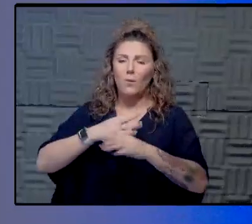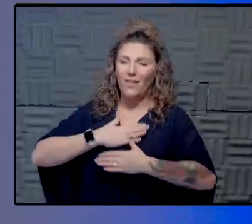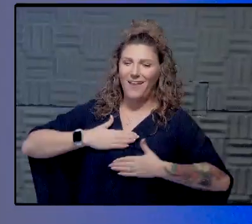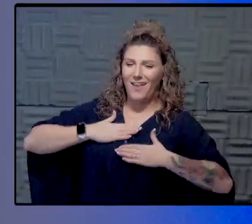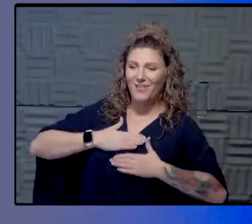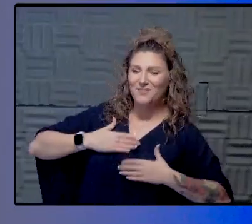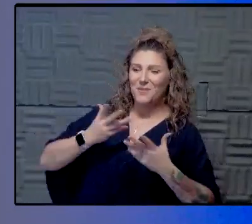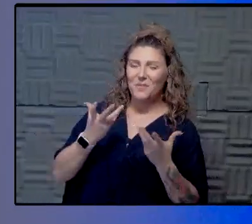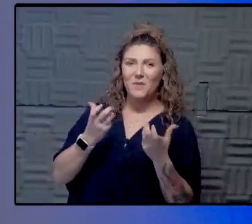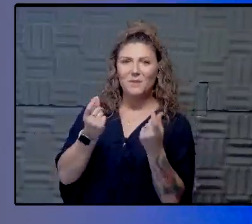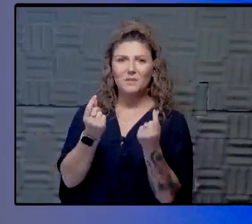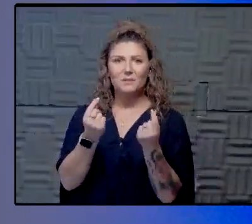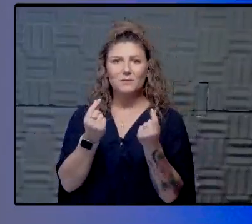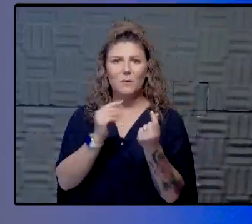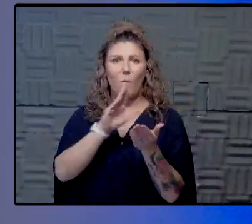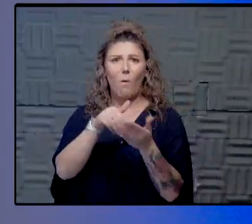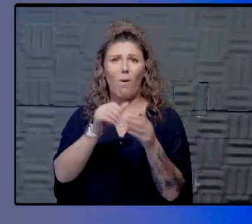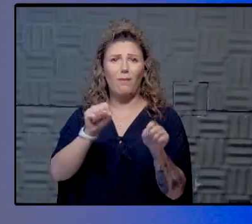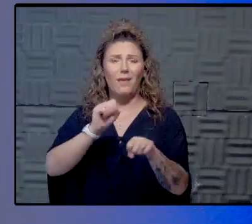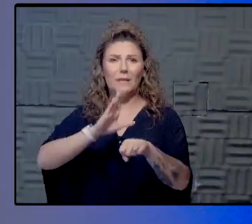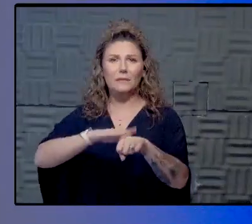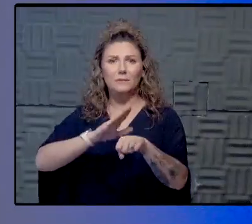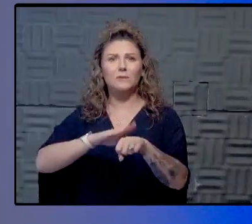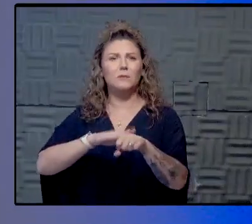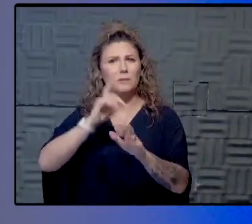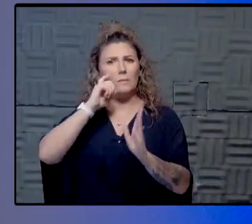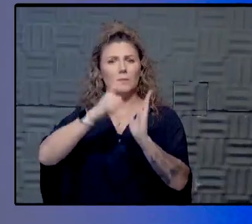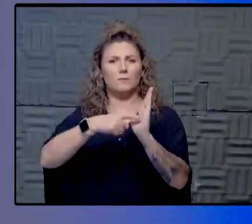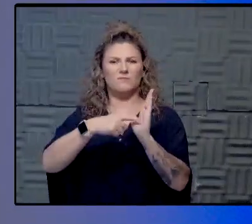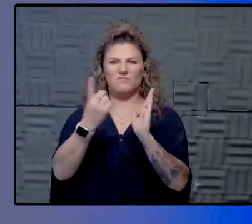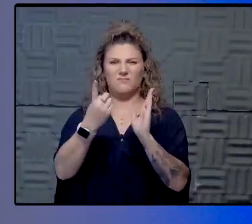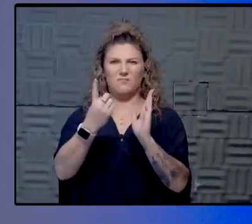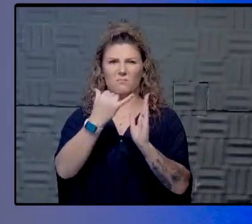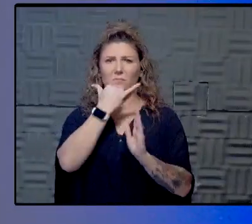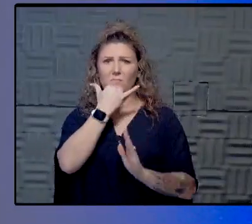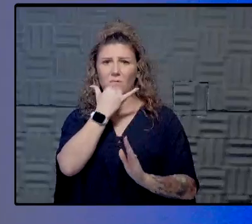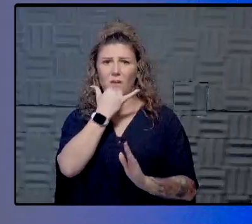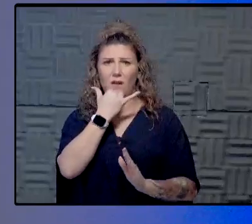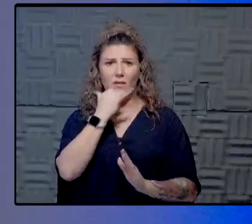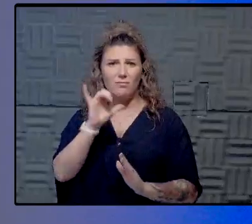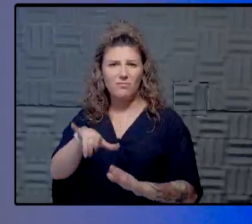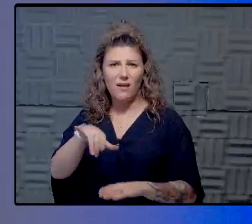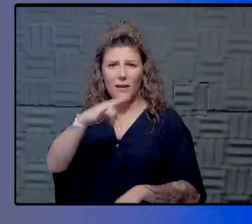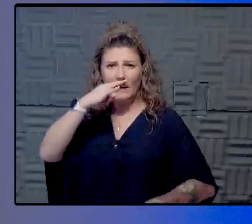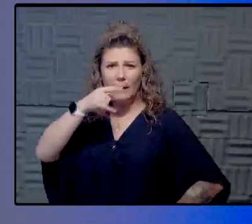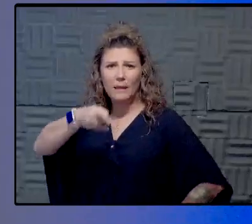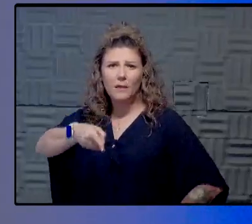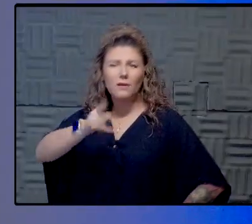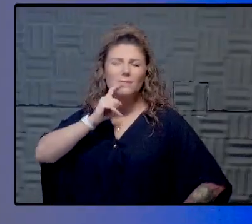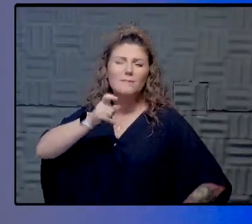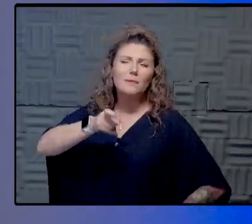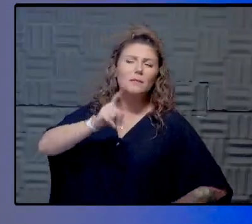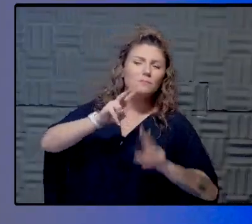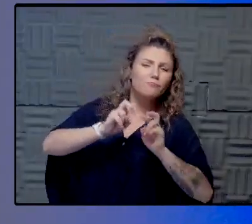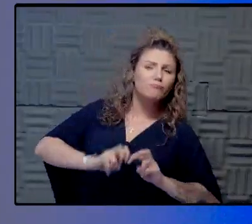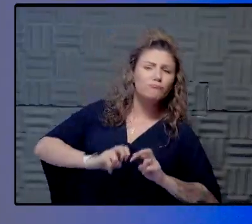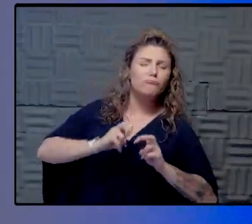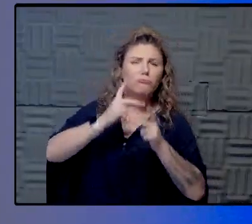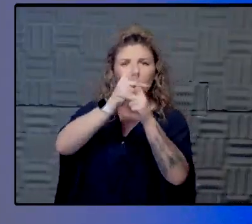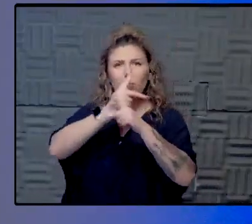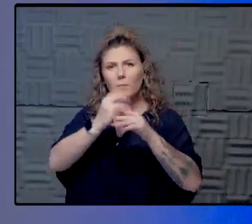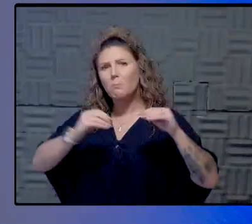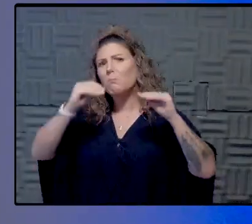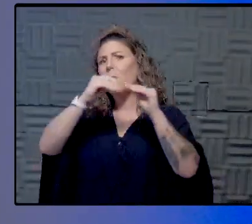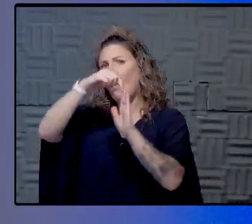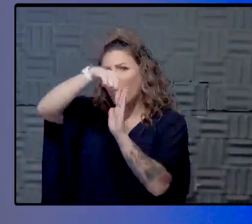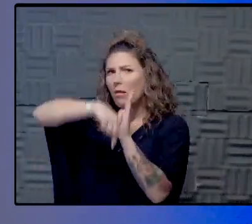those areas can be flags that something's not right for the child, and we need to investigate a little bit more